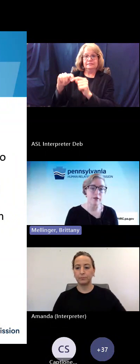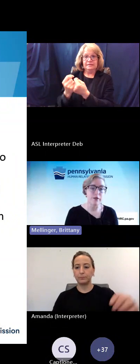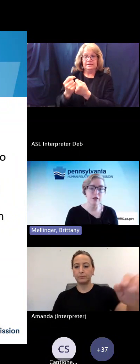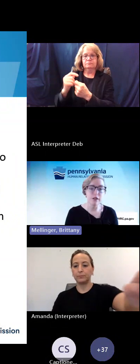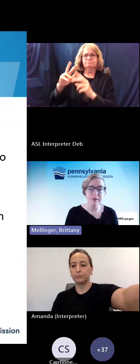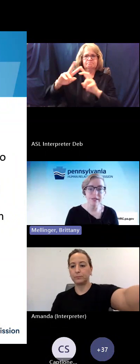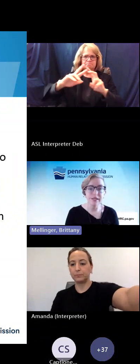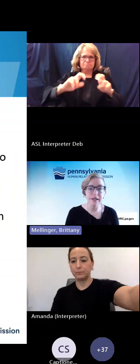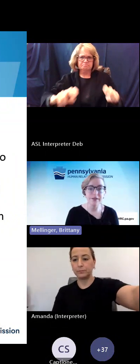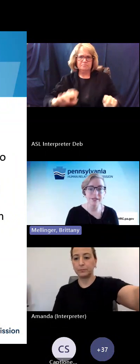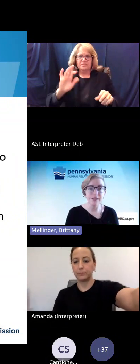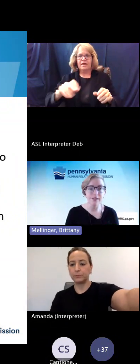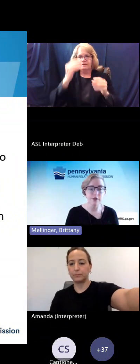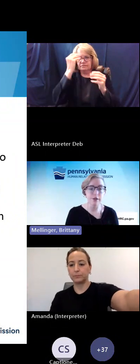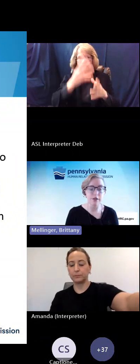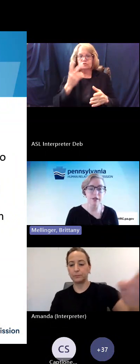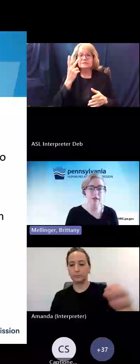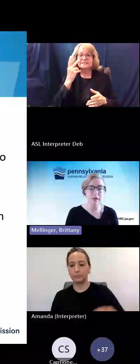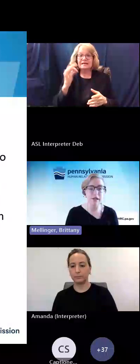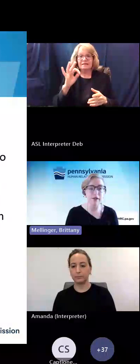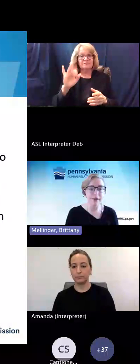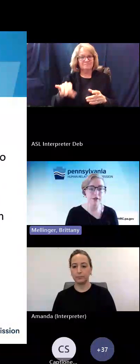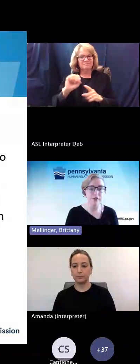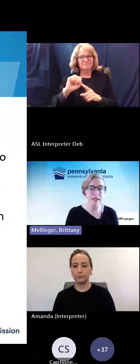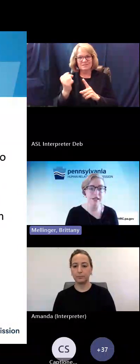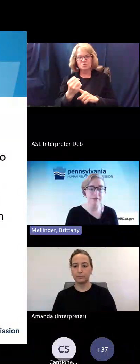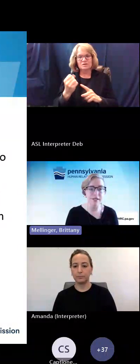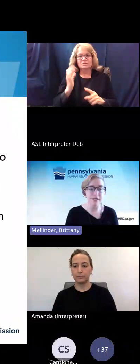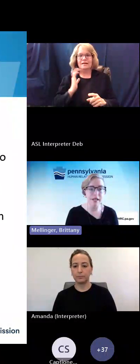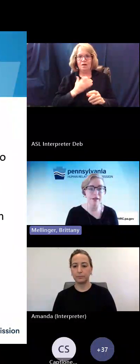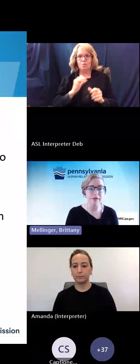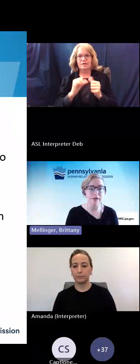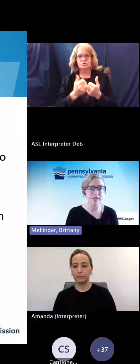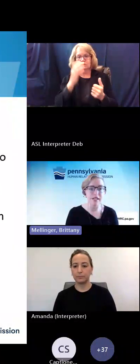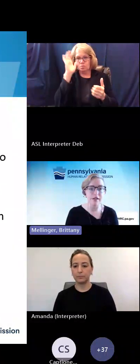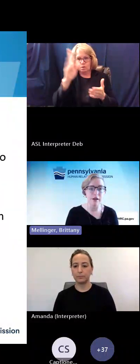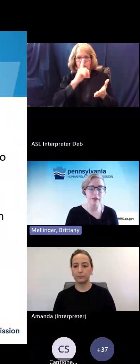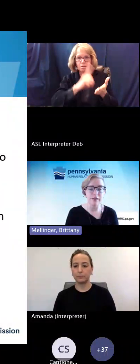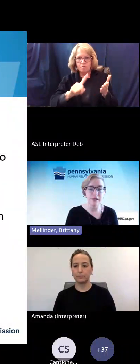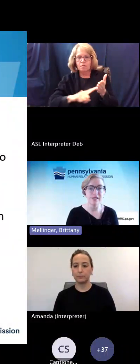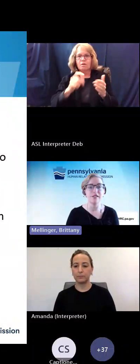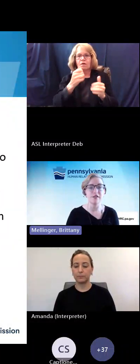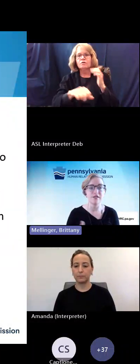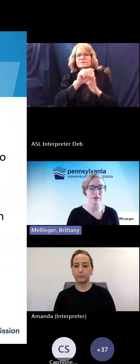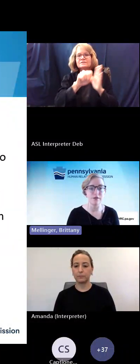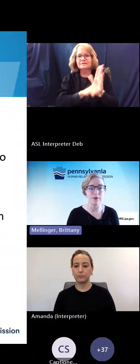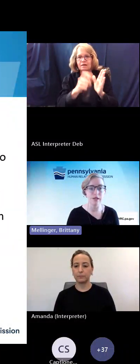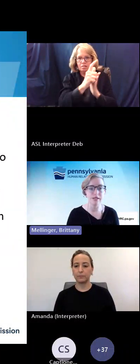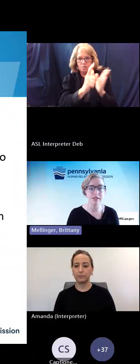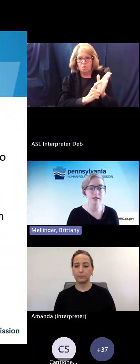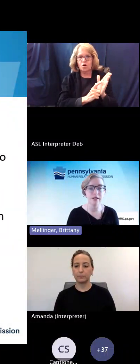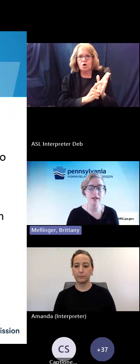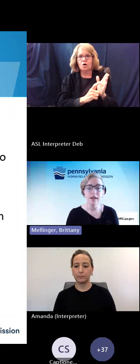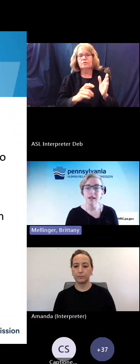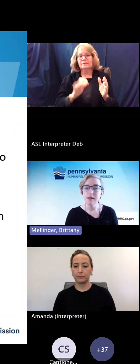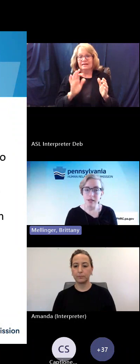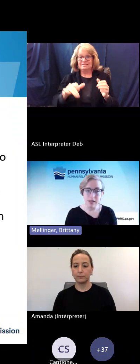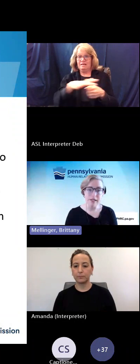their information to see if this is a situation that our agency can investigate under our state law. Is it jurisdictional for